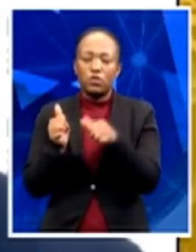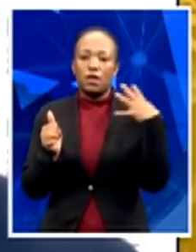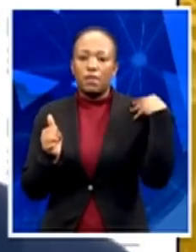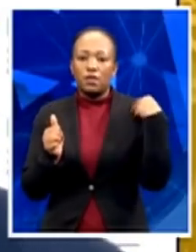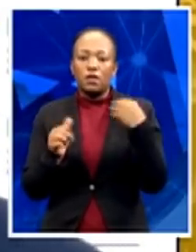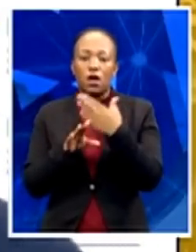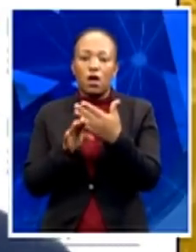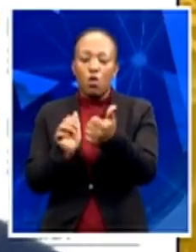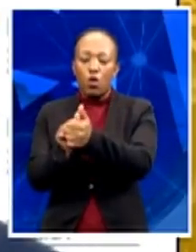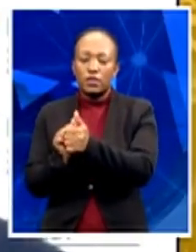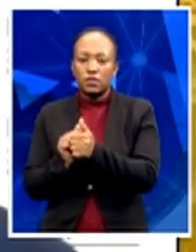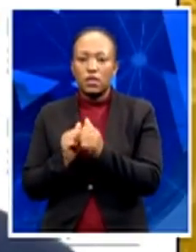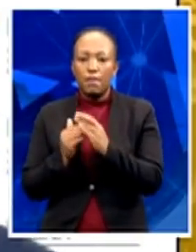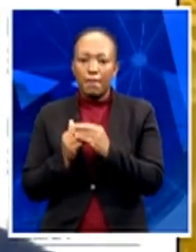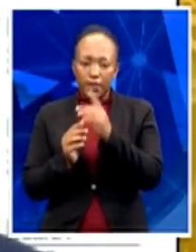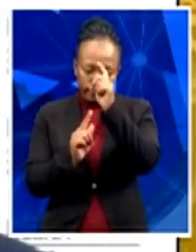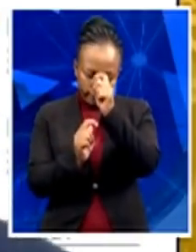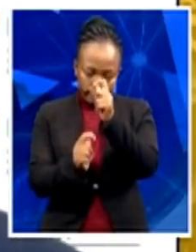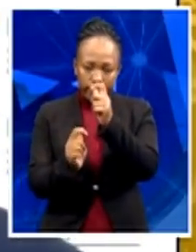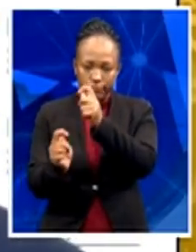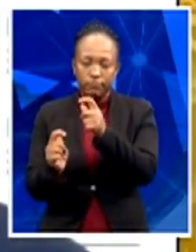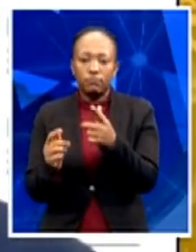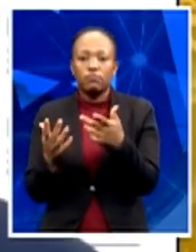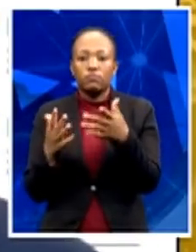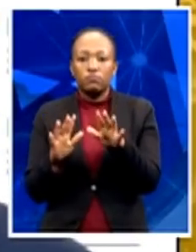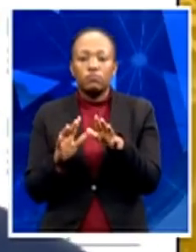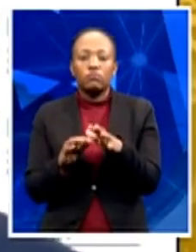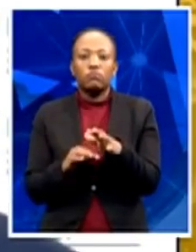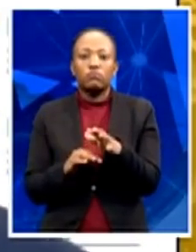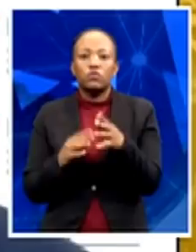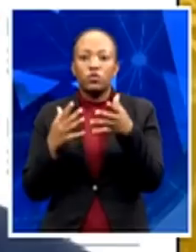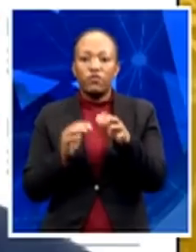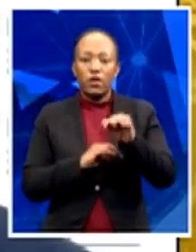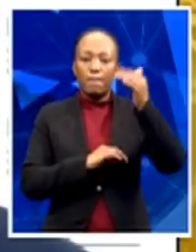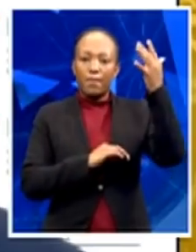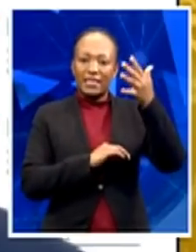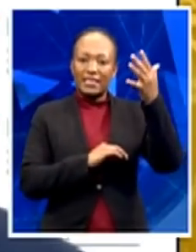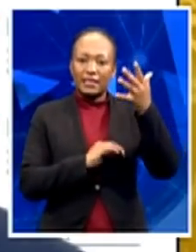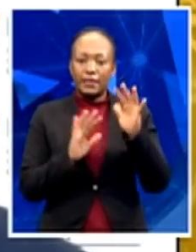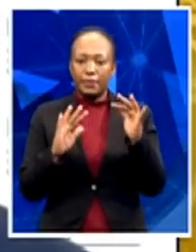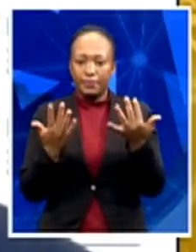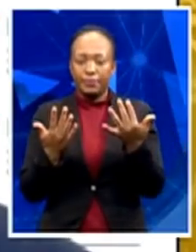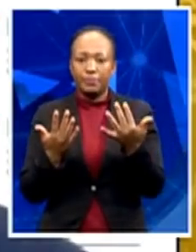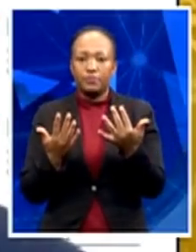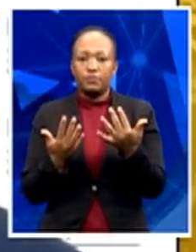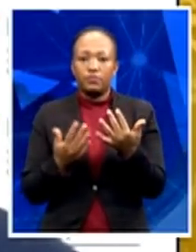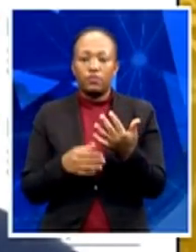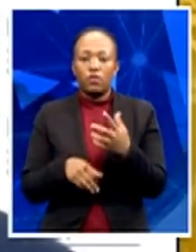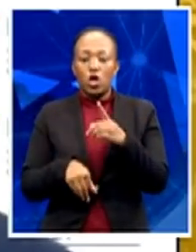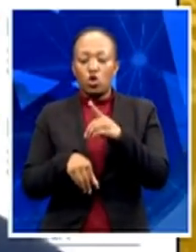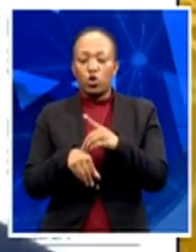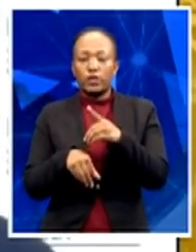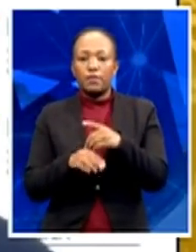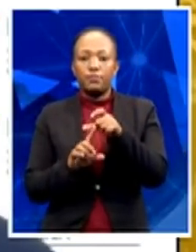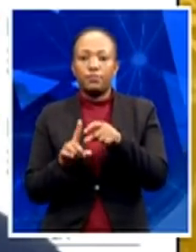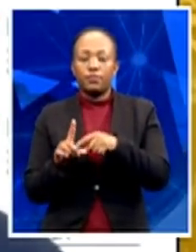Honorable Chair, we have lined up our presentations as follows. We'll have Dr. Tulare doing the epidemiology and the latest status